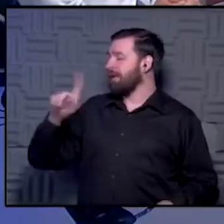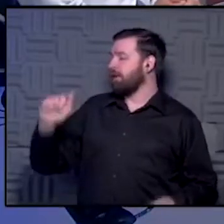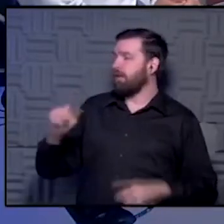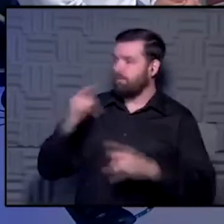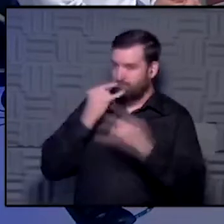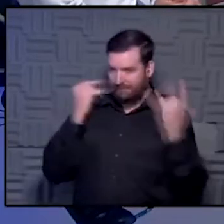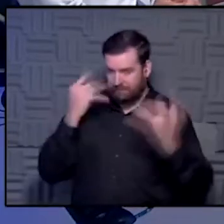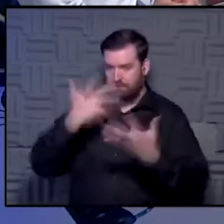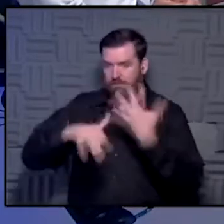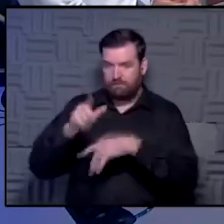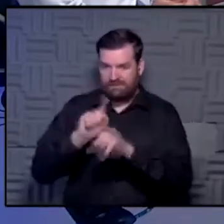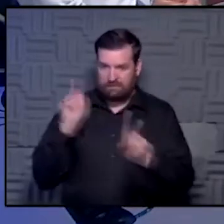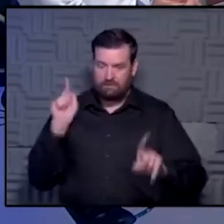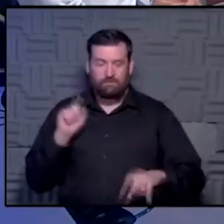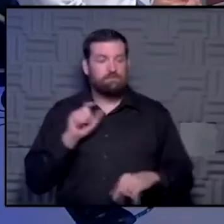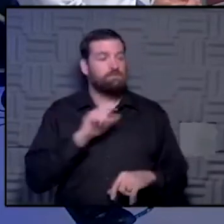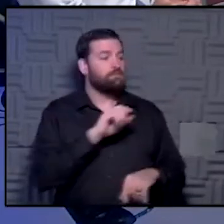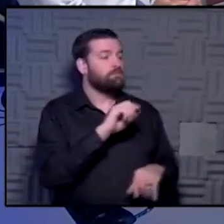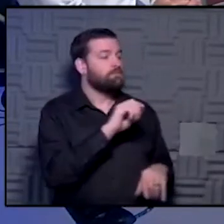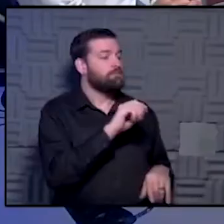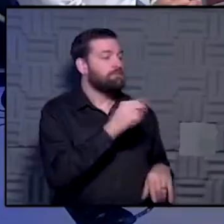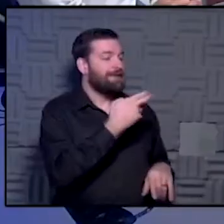masks, distance. Heather Harris.